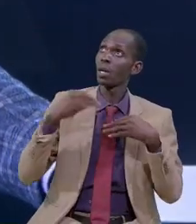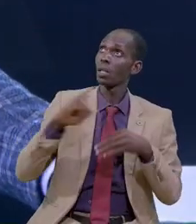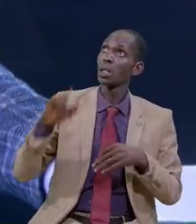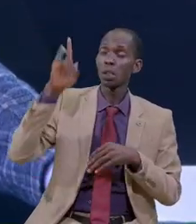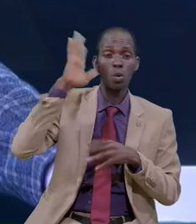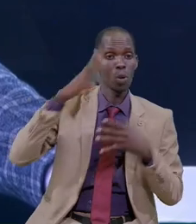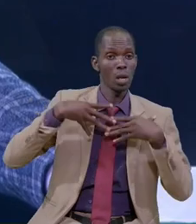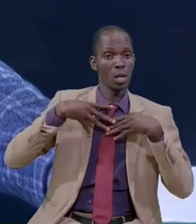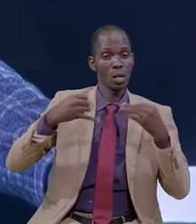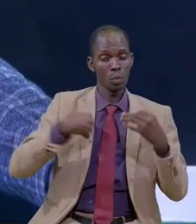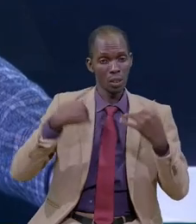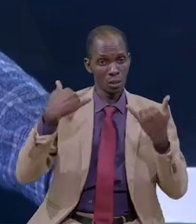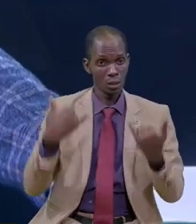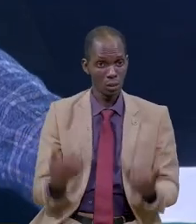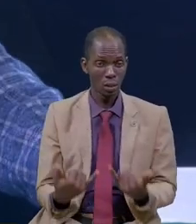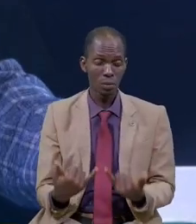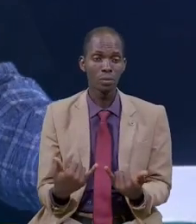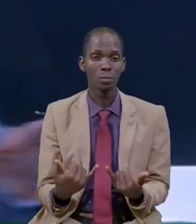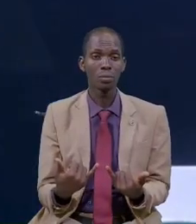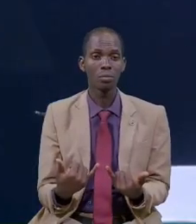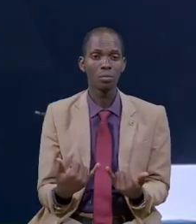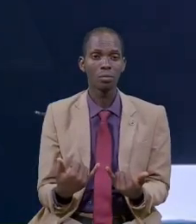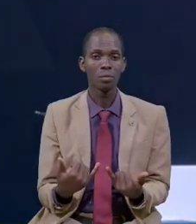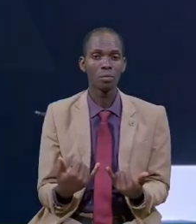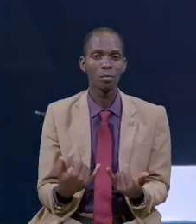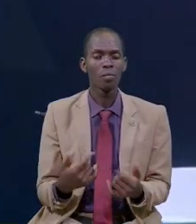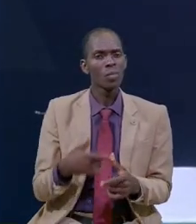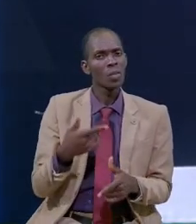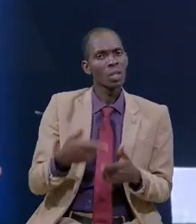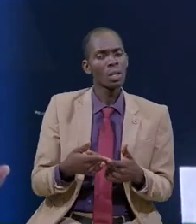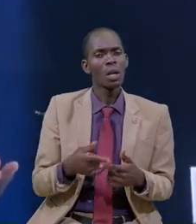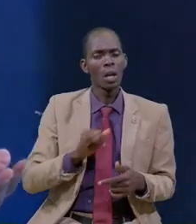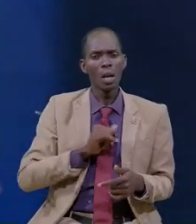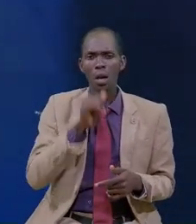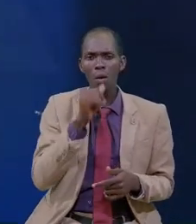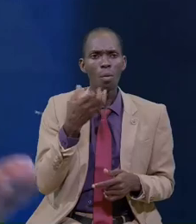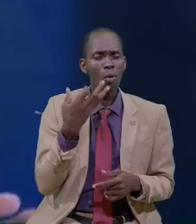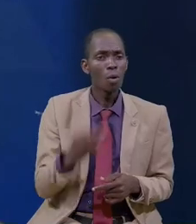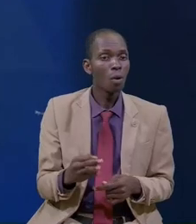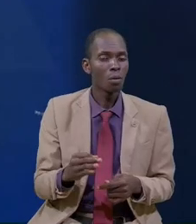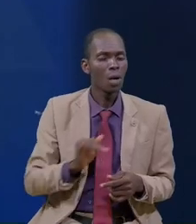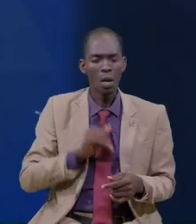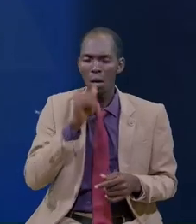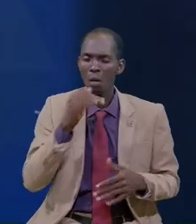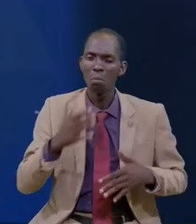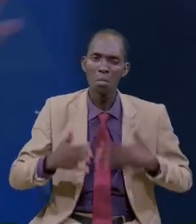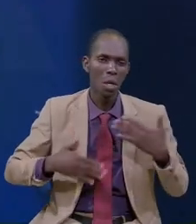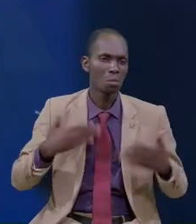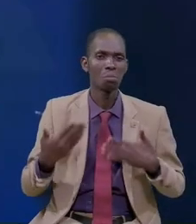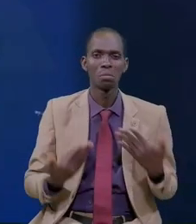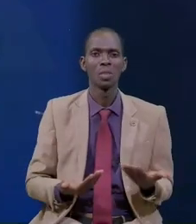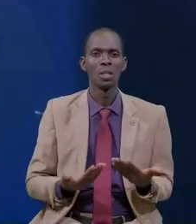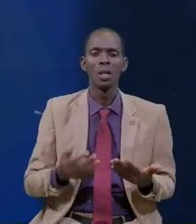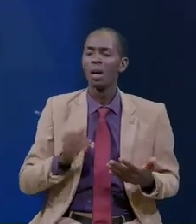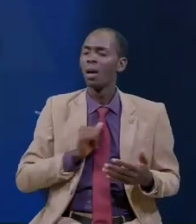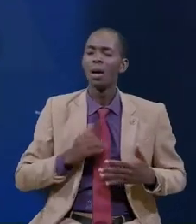m'a dit, si je demande la guérison, il va me guérir maintenant. Then I'm of good cheer. Alors prenez I'm courage. Happy. Je suis content. I'm excited